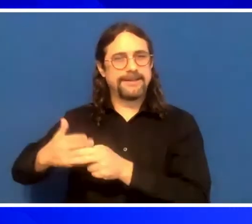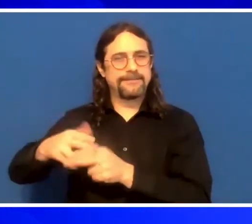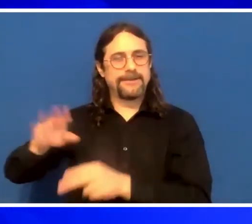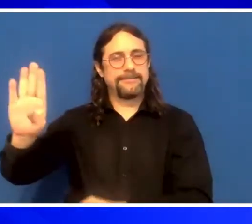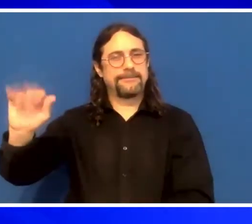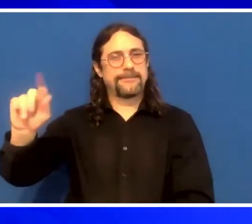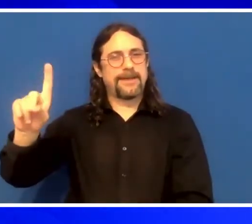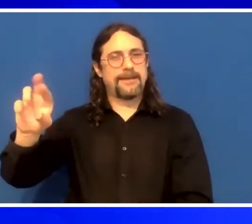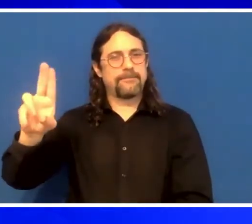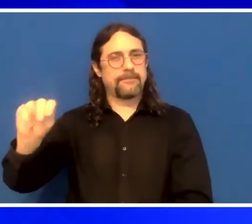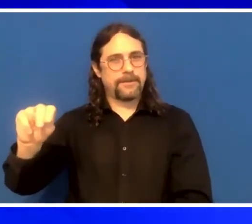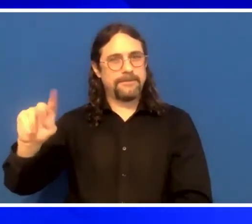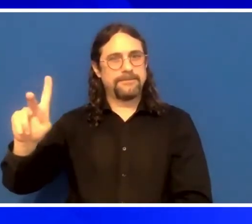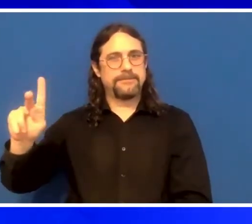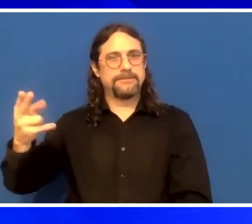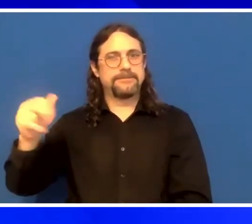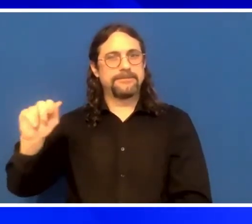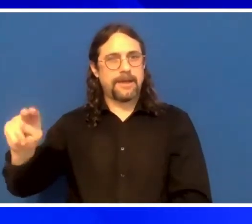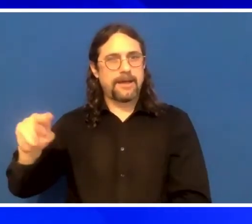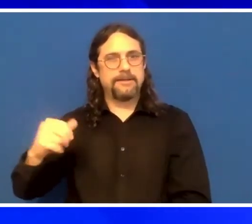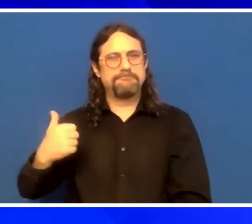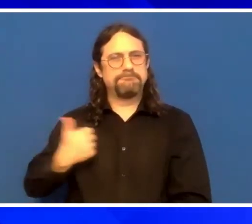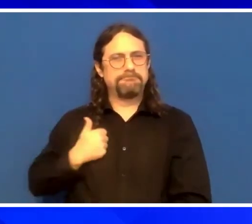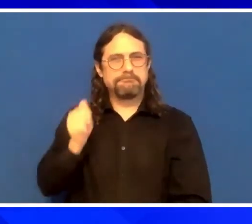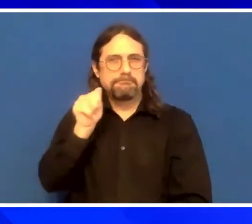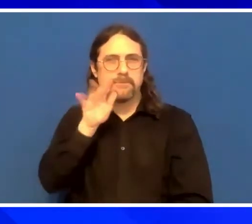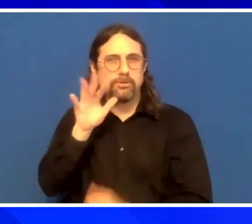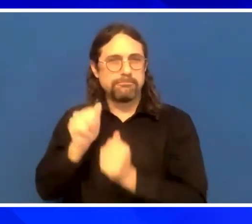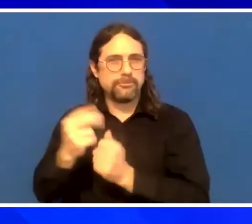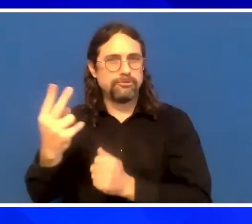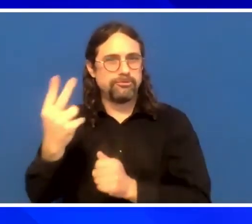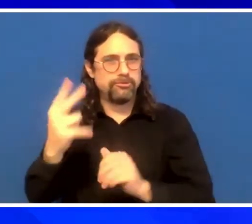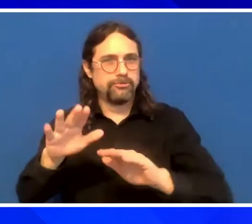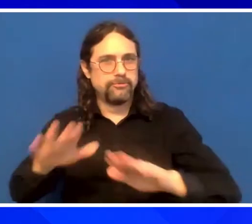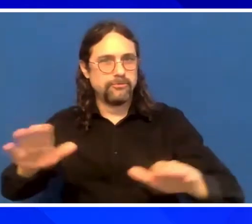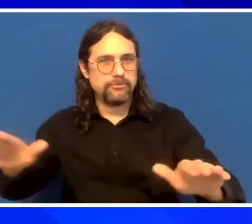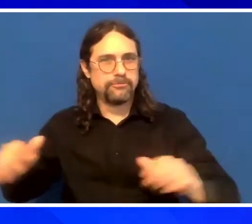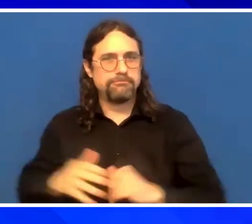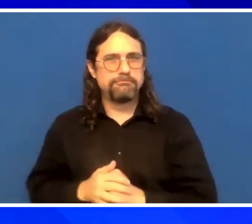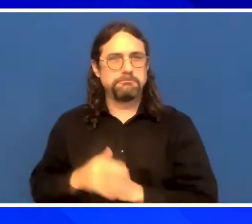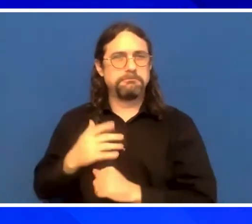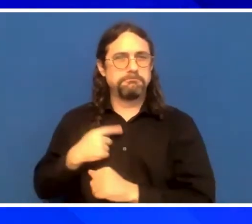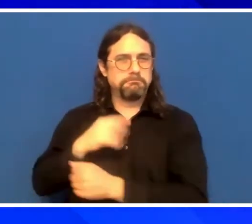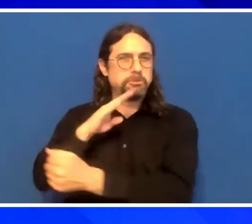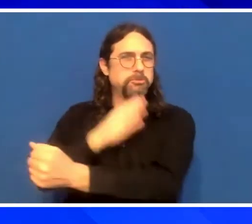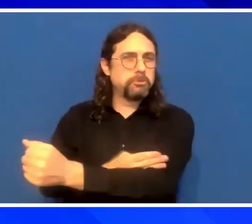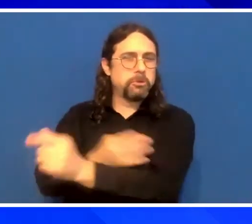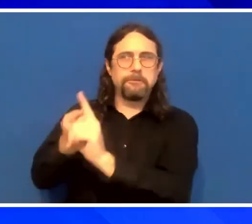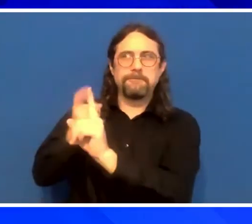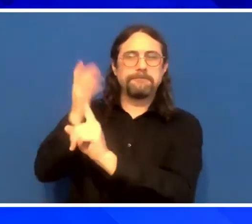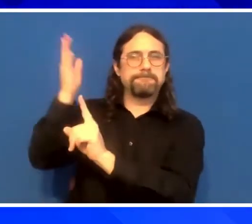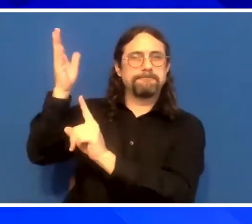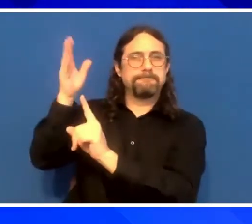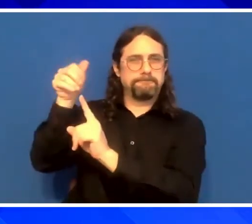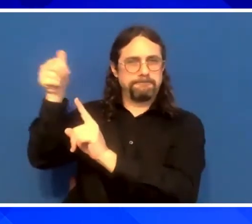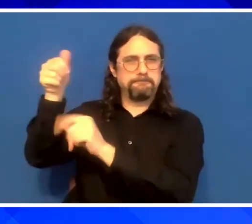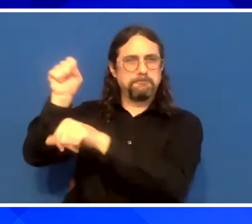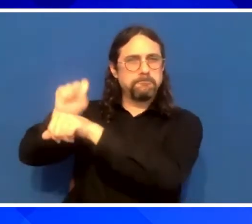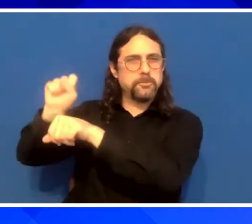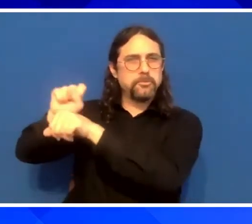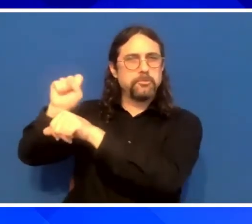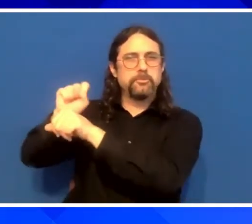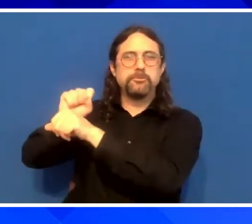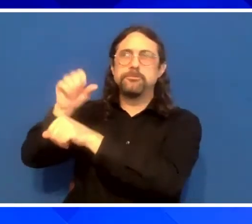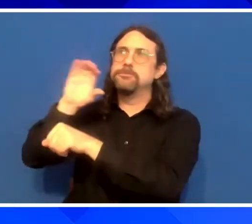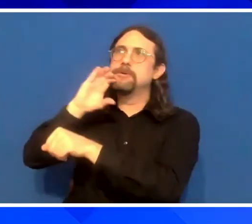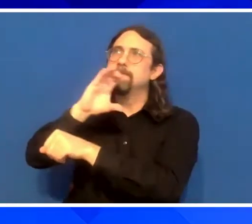My name is Badrun. I am the mother of two children. I am the daughter of a dining hall worker who worked his way up to become a restaurant owner.